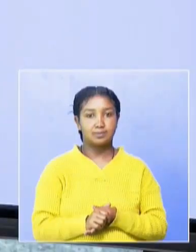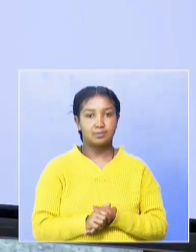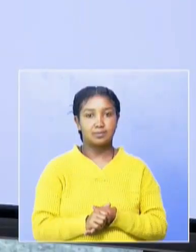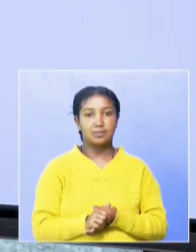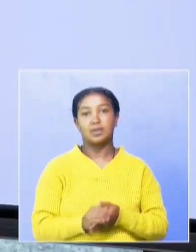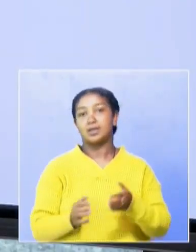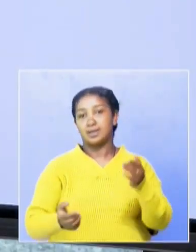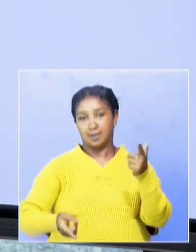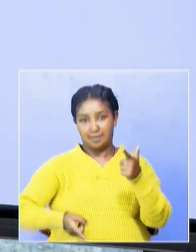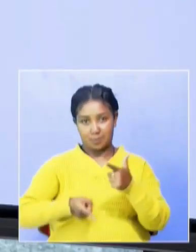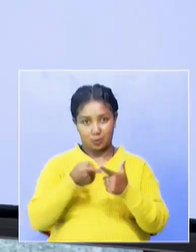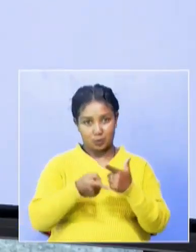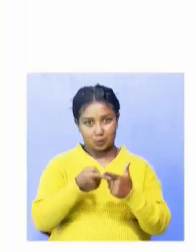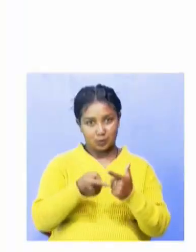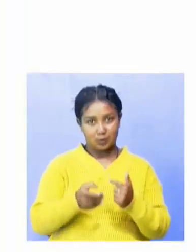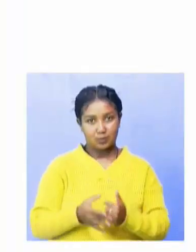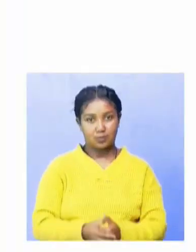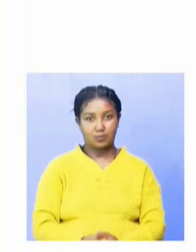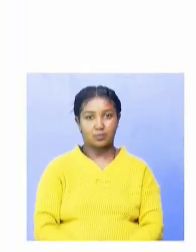Number 2.